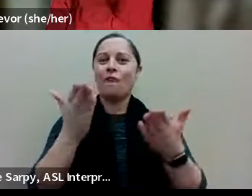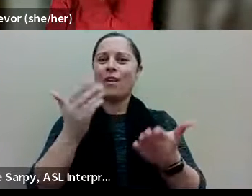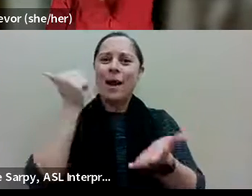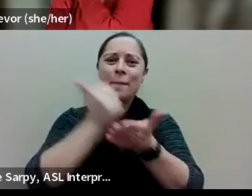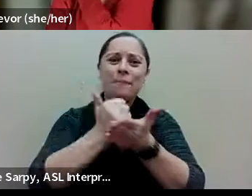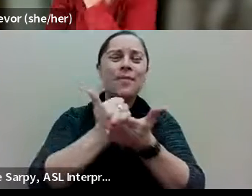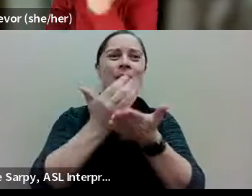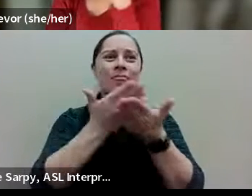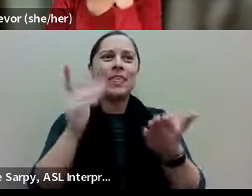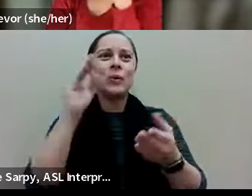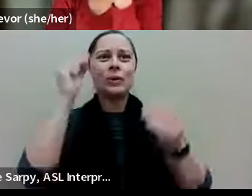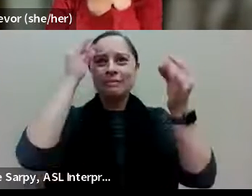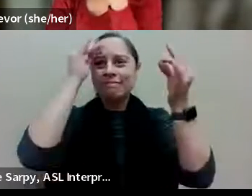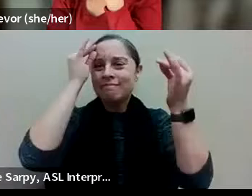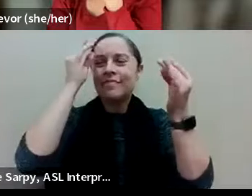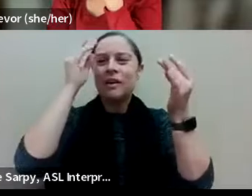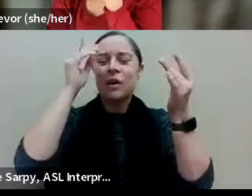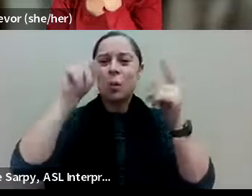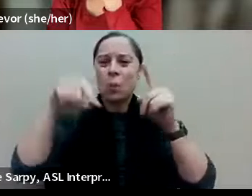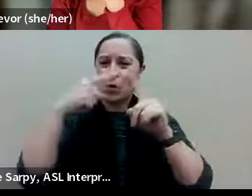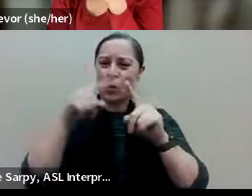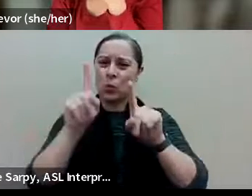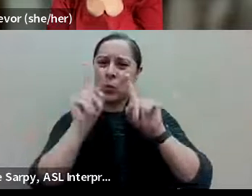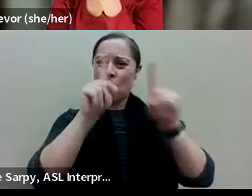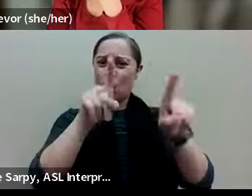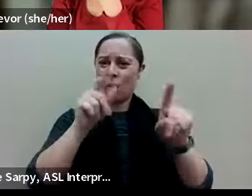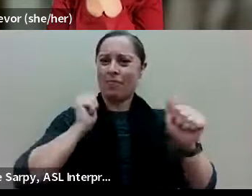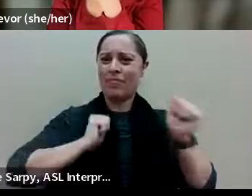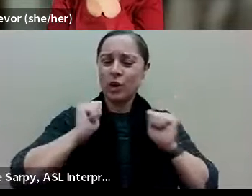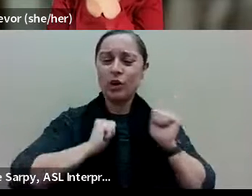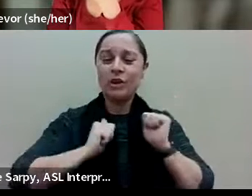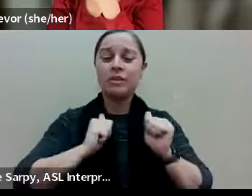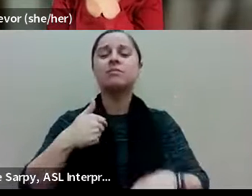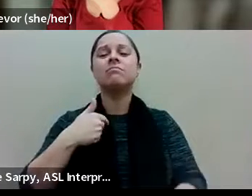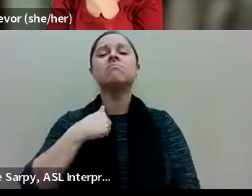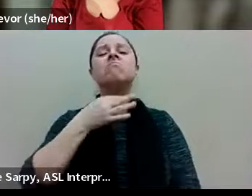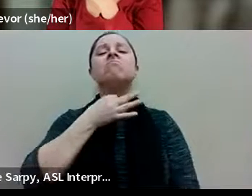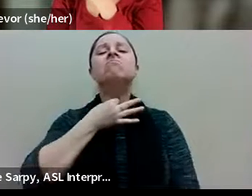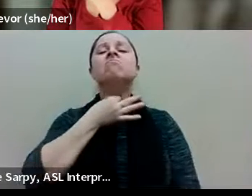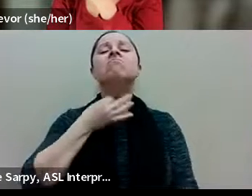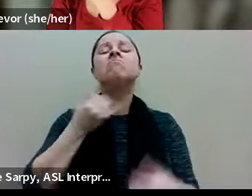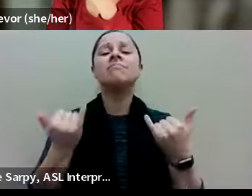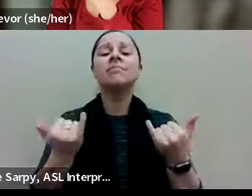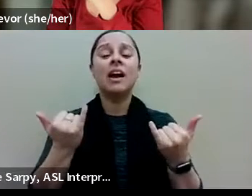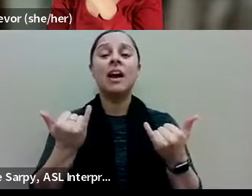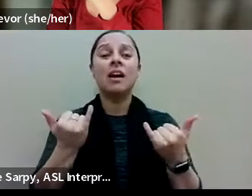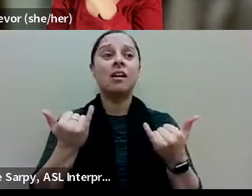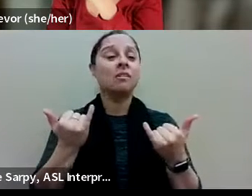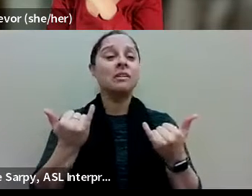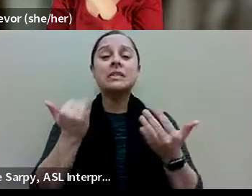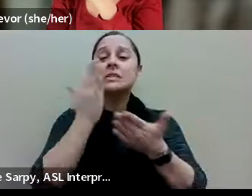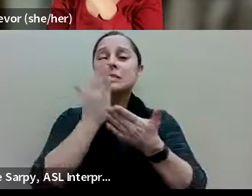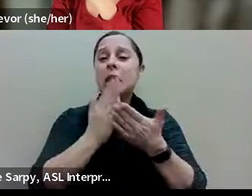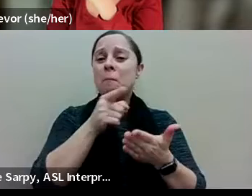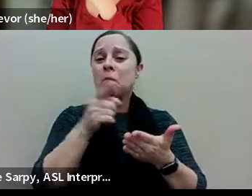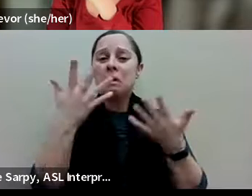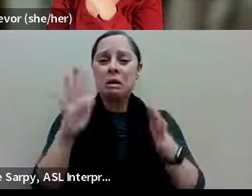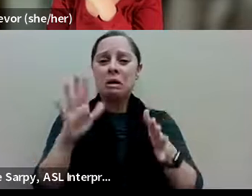you're thinking about when you go to the theater. And I'm wondering now, some of you touched on this a little bit,